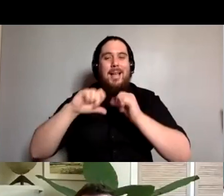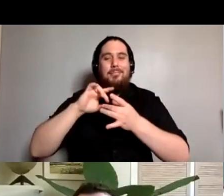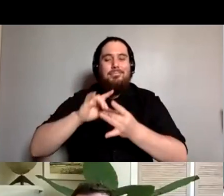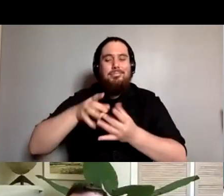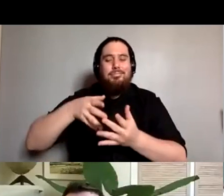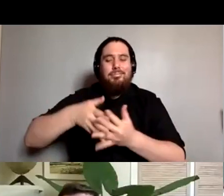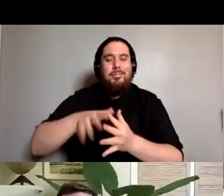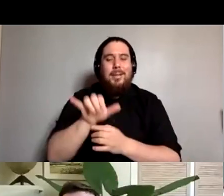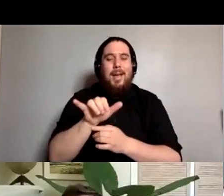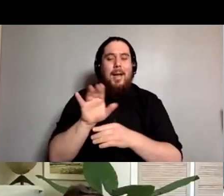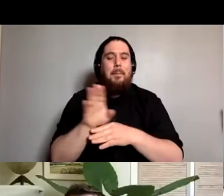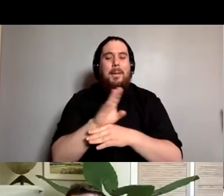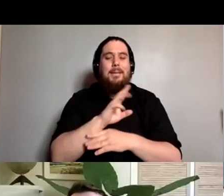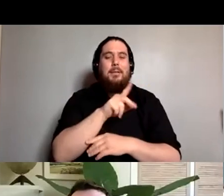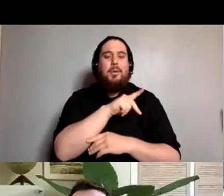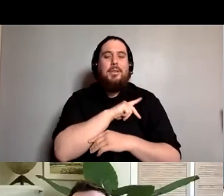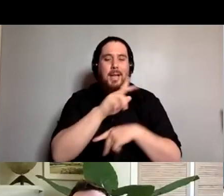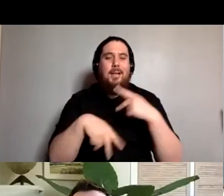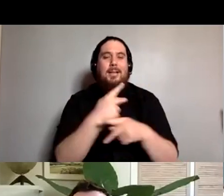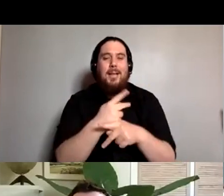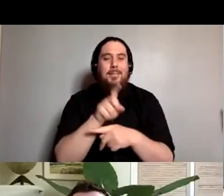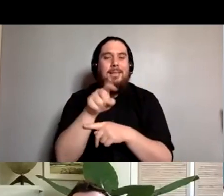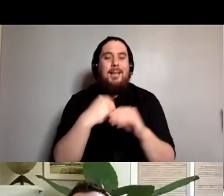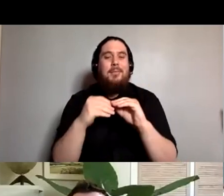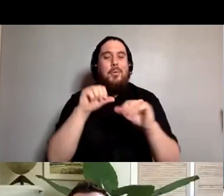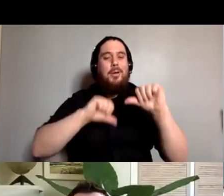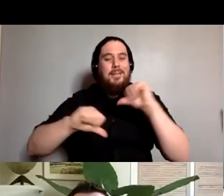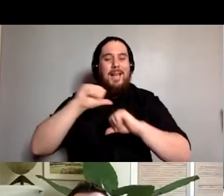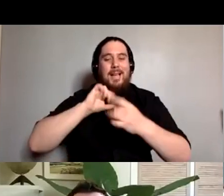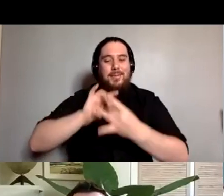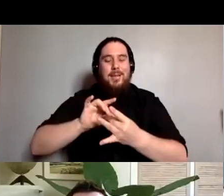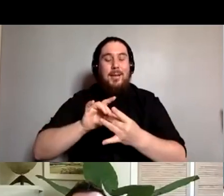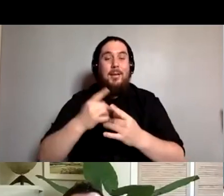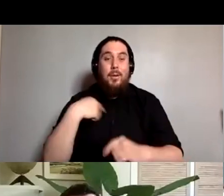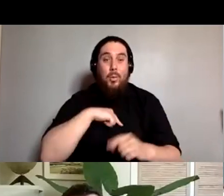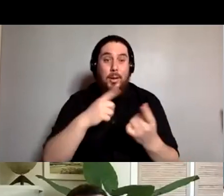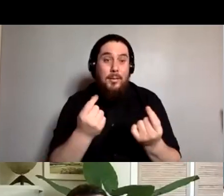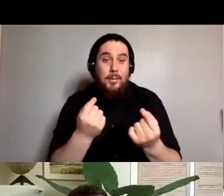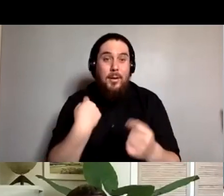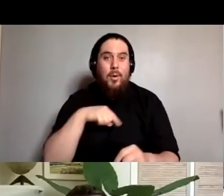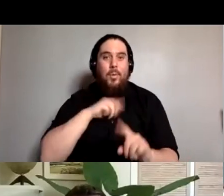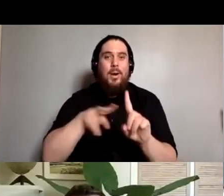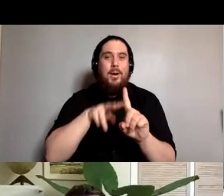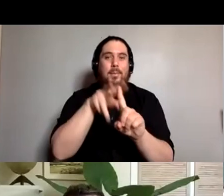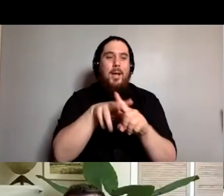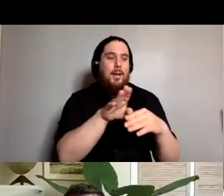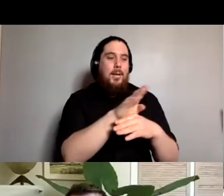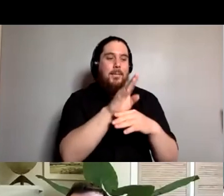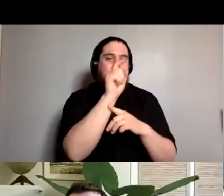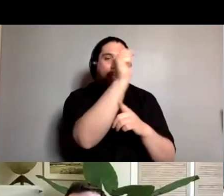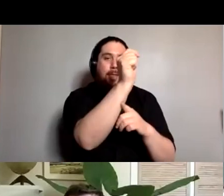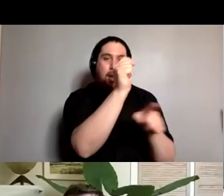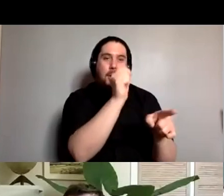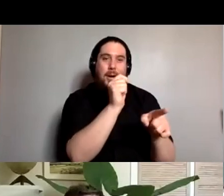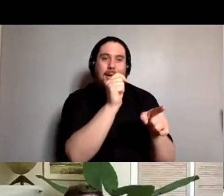business personality types too, because what we're doing is we're applying business theory, which may not actually have that